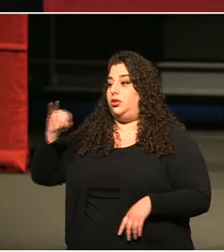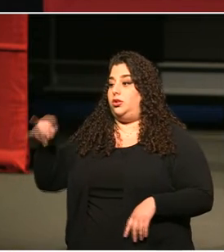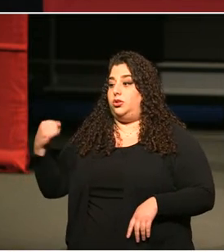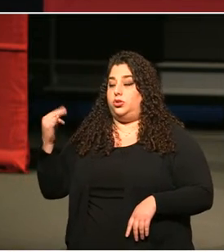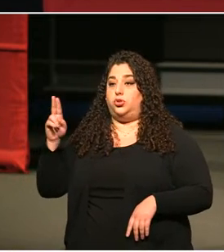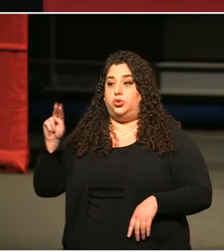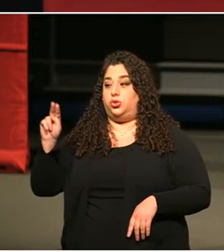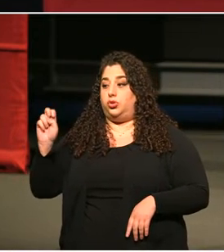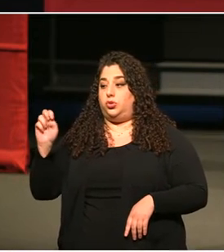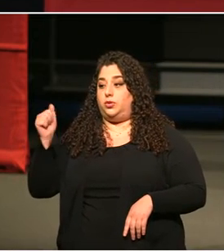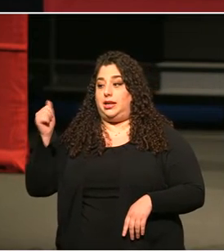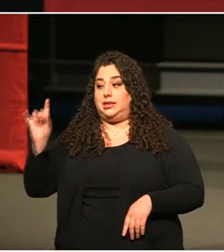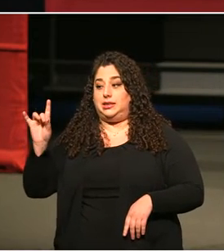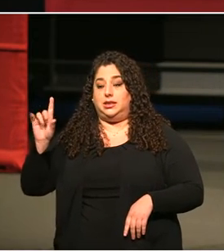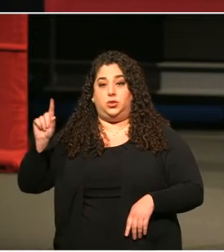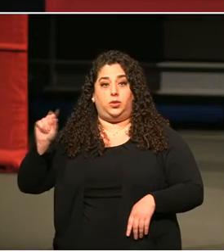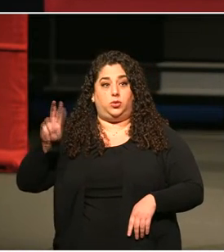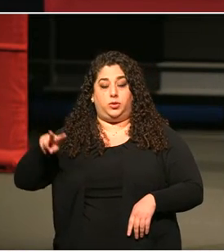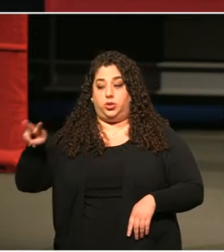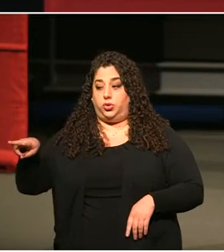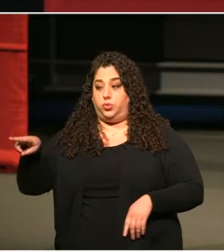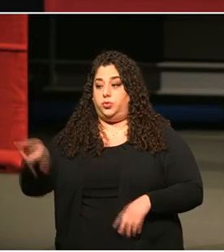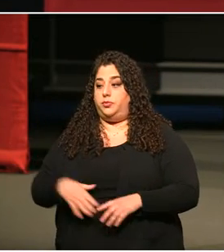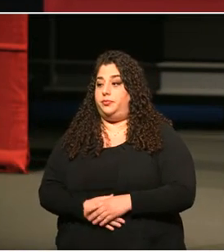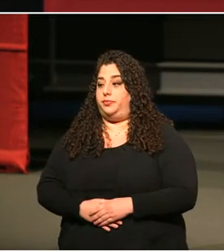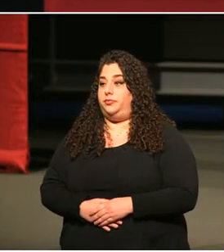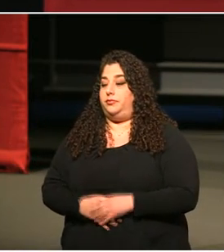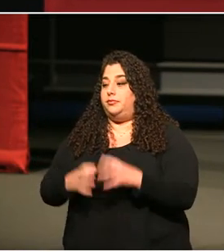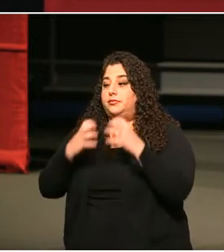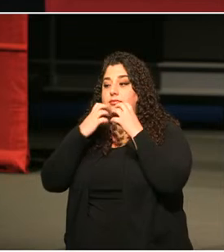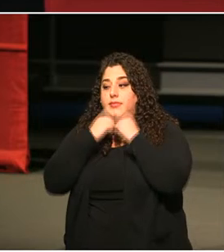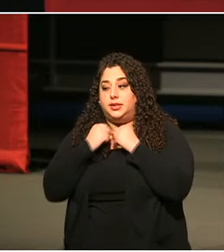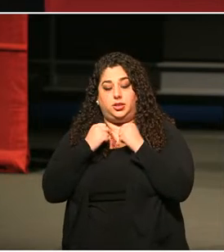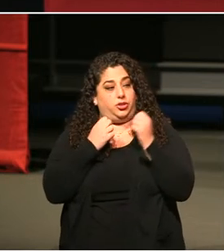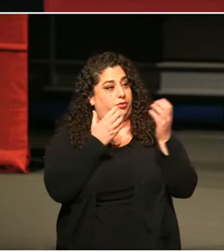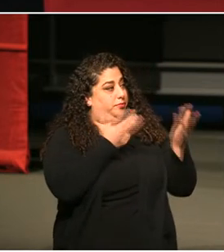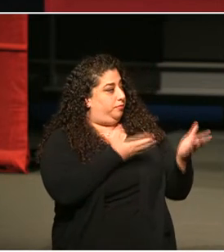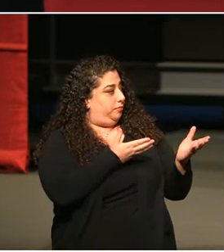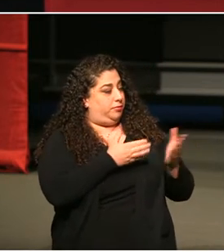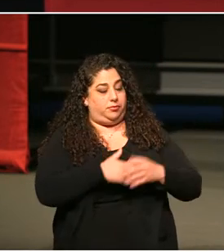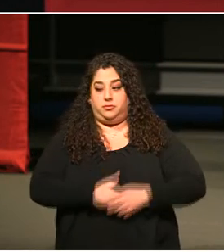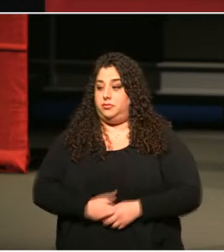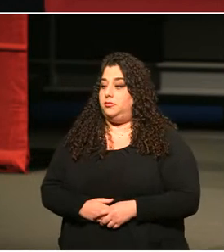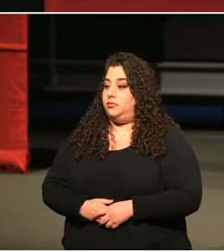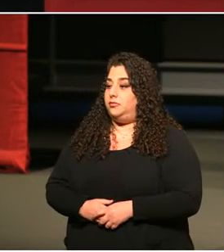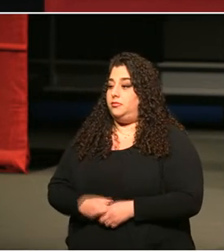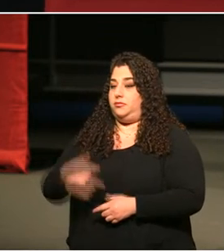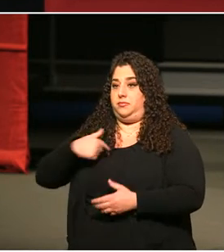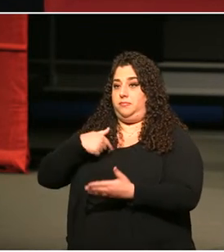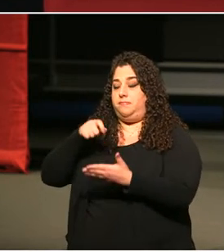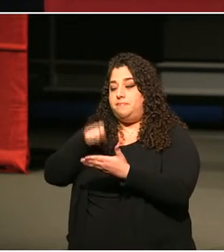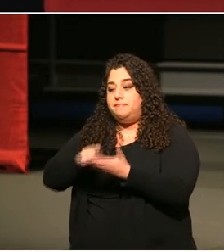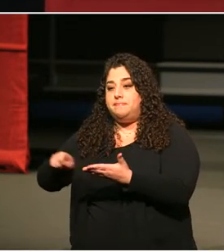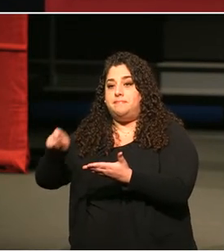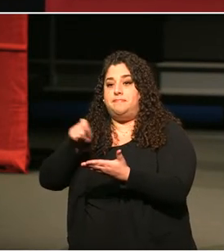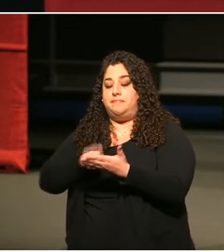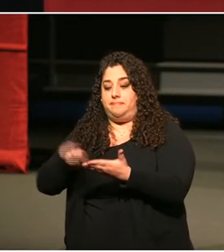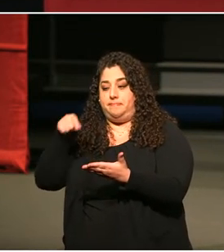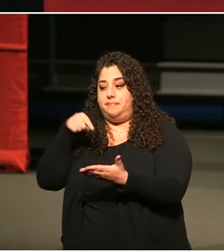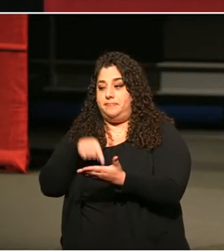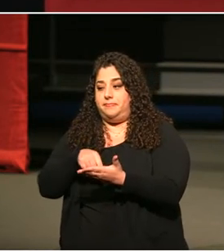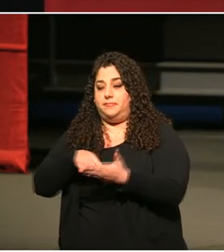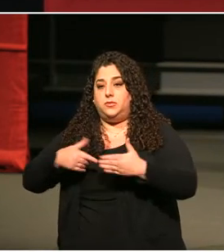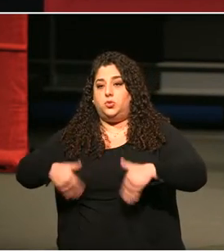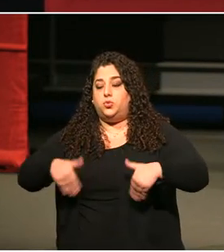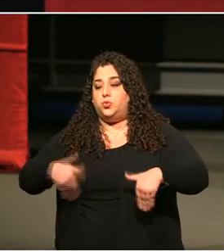18th, 2022. Dear Sacheen Littlefeather, I write to you today a letter that has been a long time coming, on behalf of the Academy